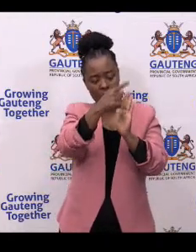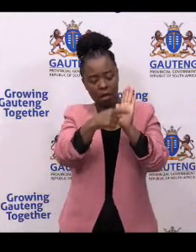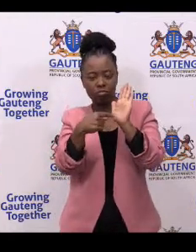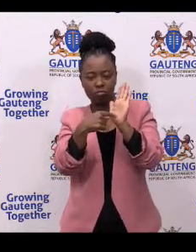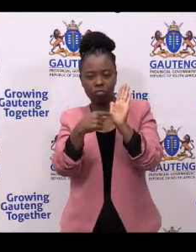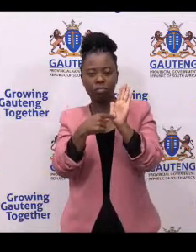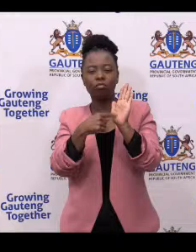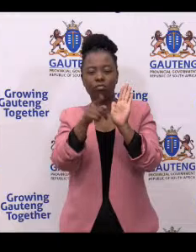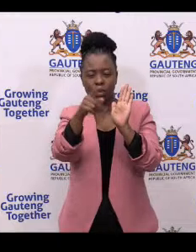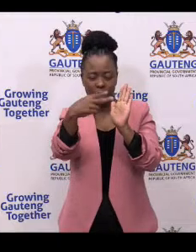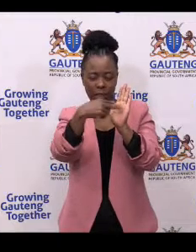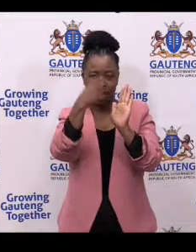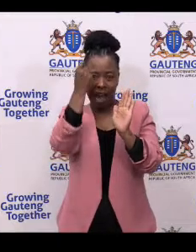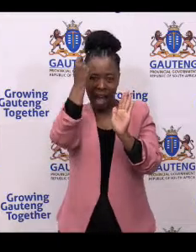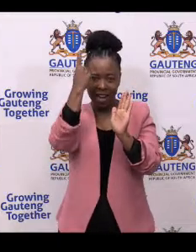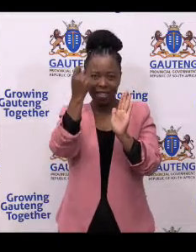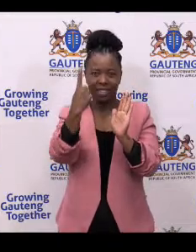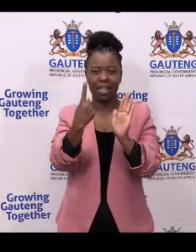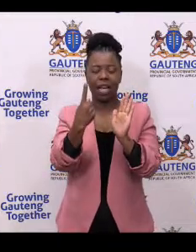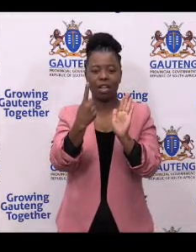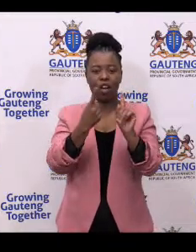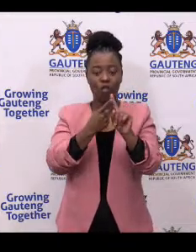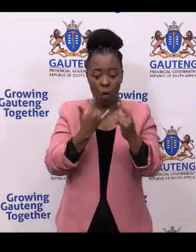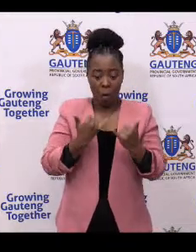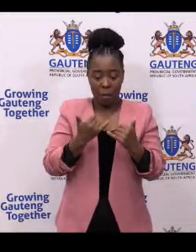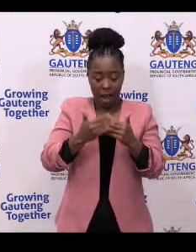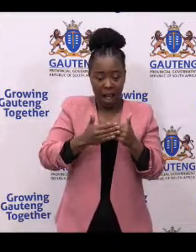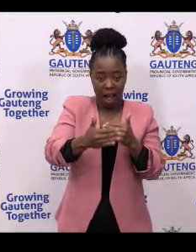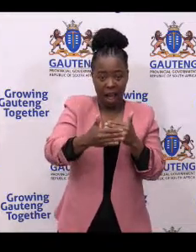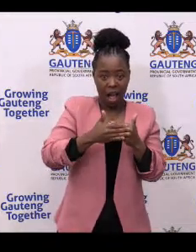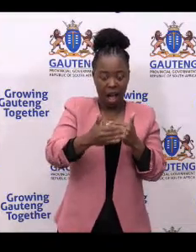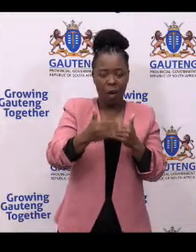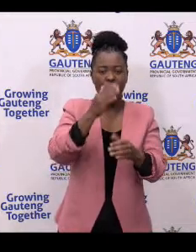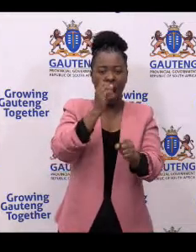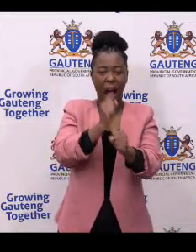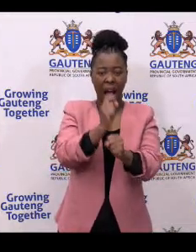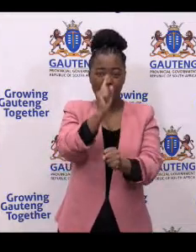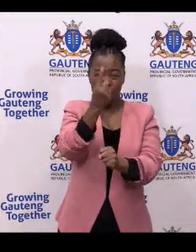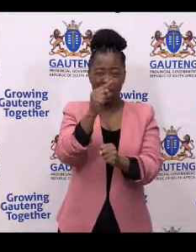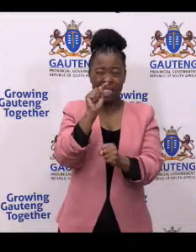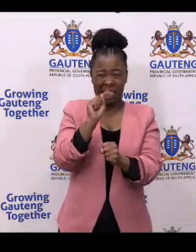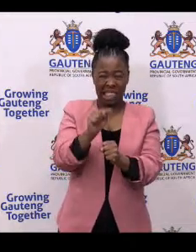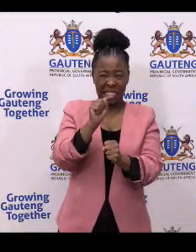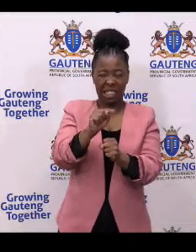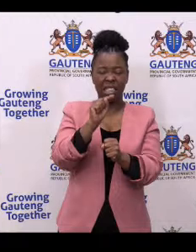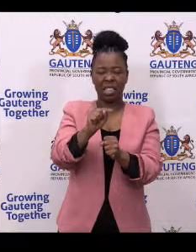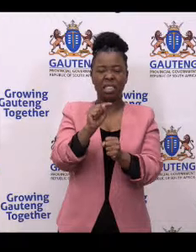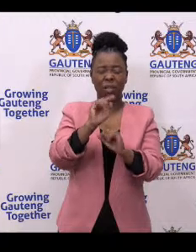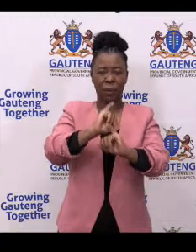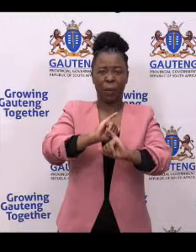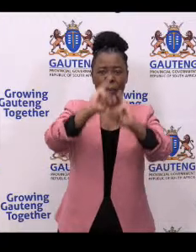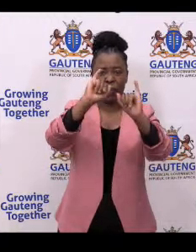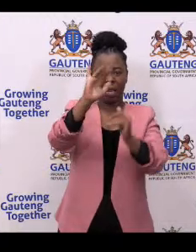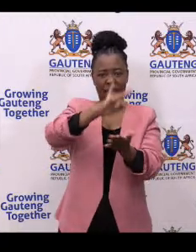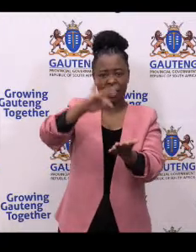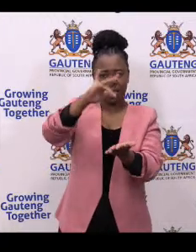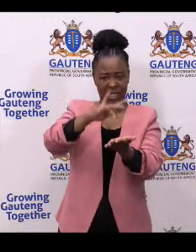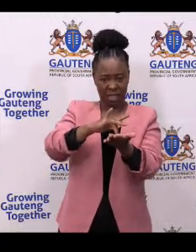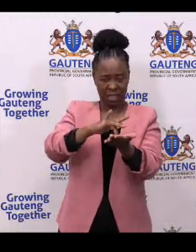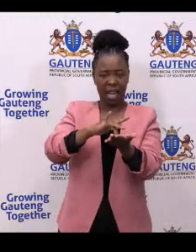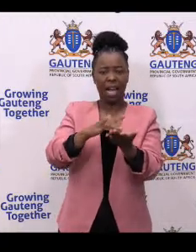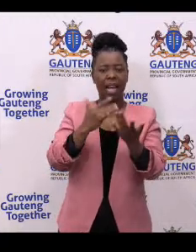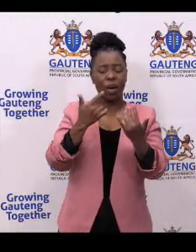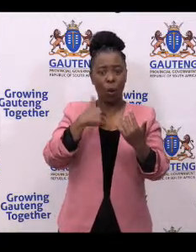that you understand that as of now, Gauteng is an epicenter, and we said it before that we are now in the middle